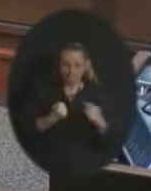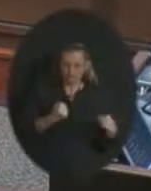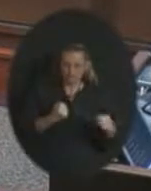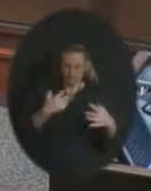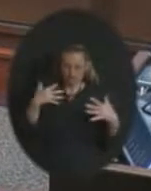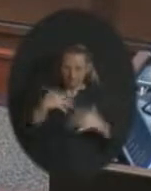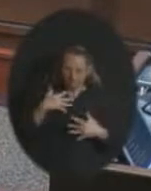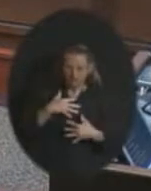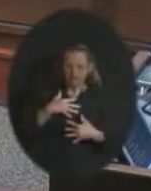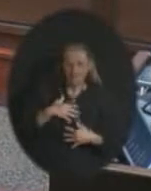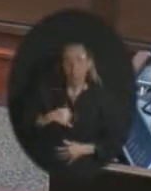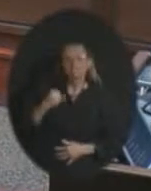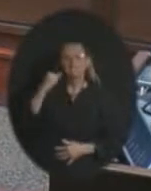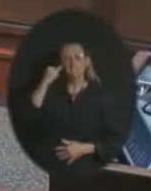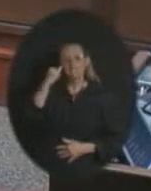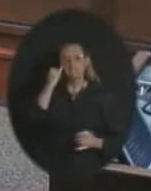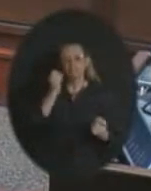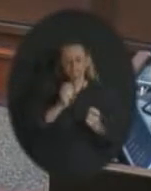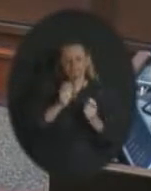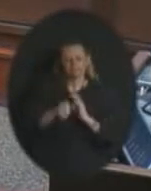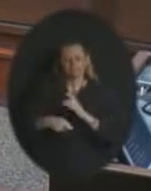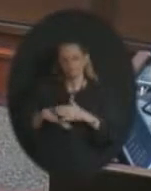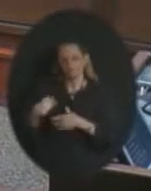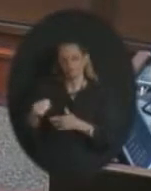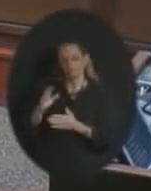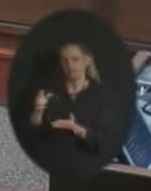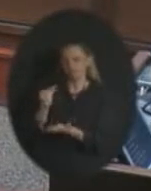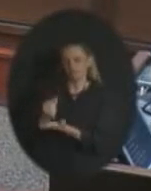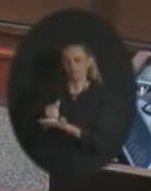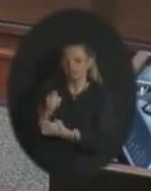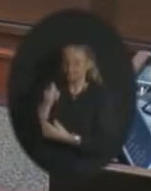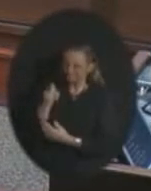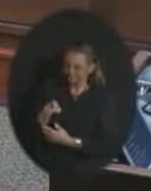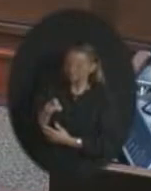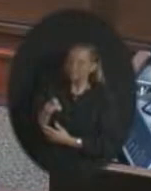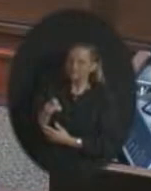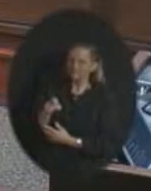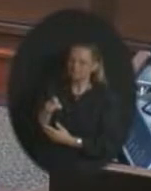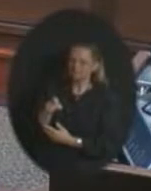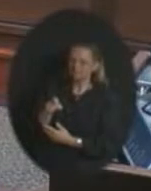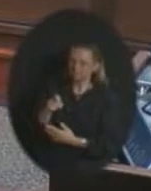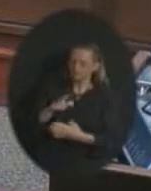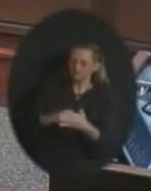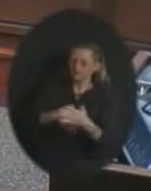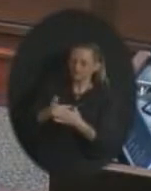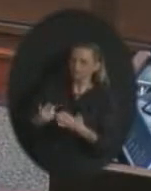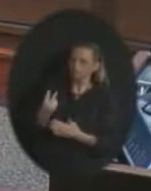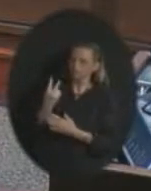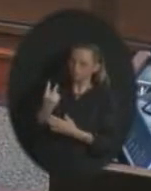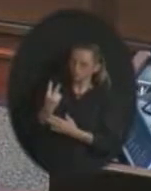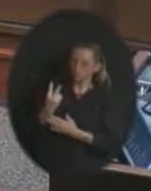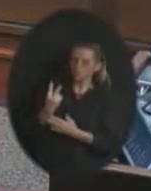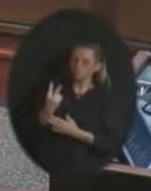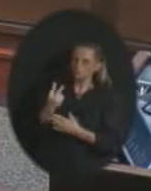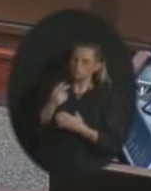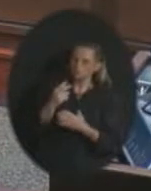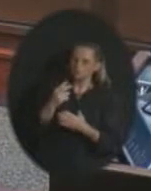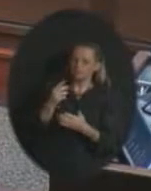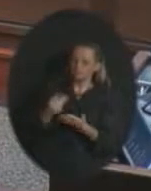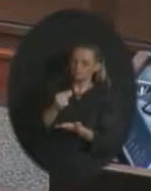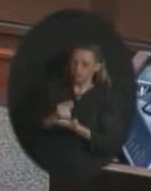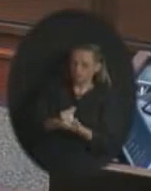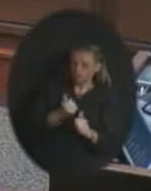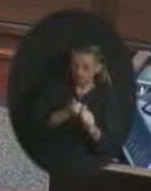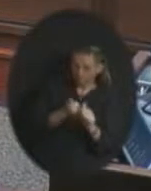move to outside graduation, though, we would still have to schedule two different days. Right, yeah, you'd be, two per day or on two separate